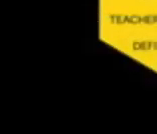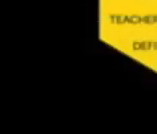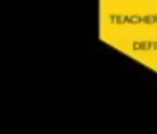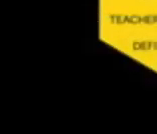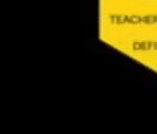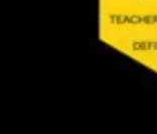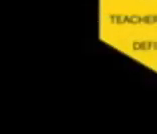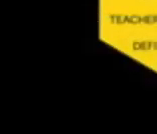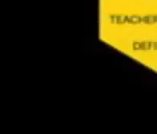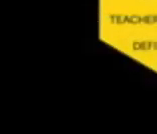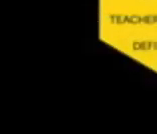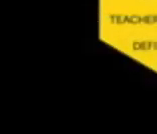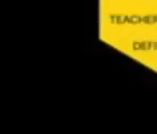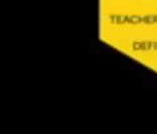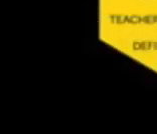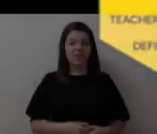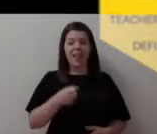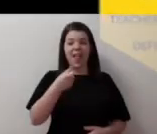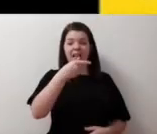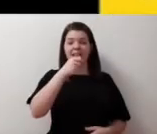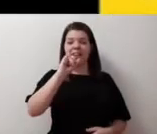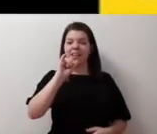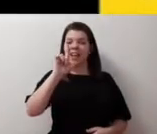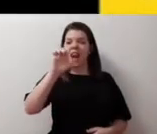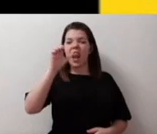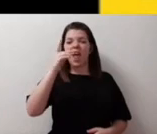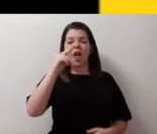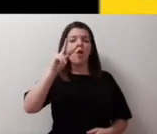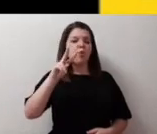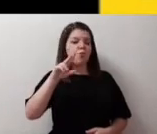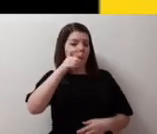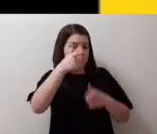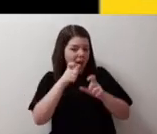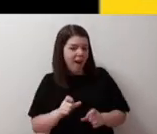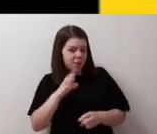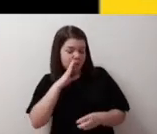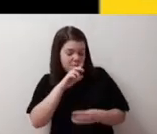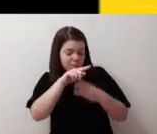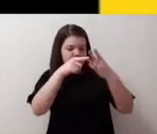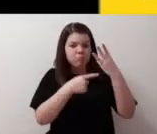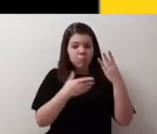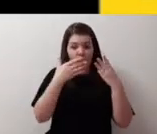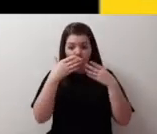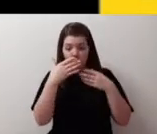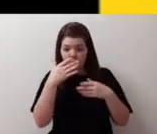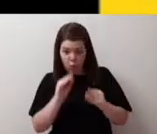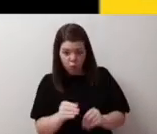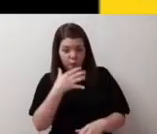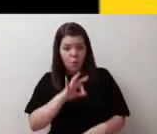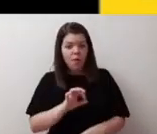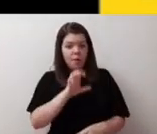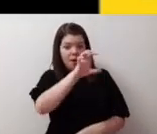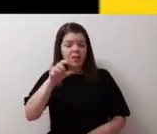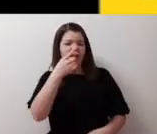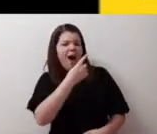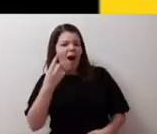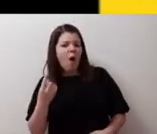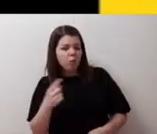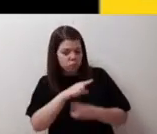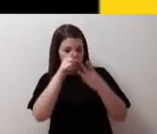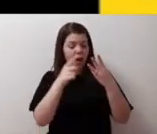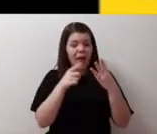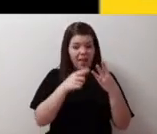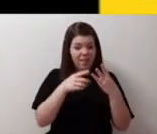the three separately have a wide use in classrooms around the world. For example, Scrum has been applied in different countries such